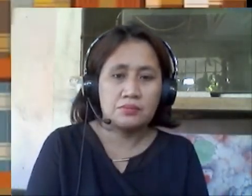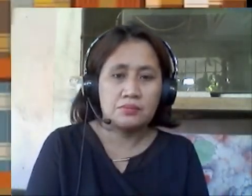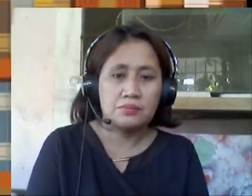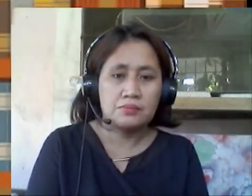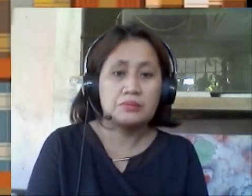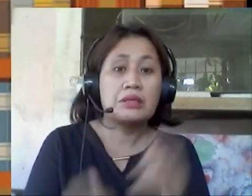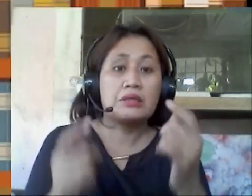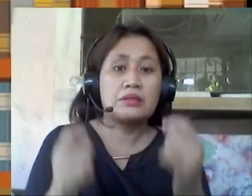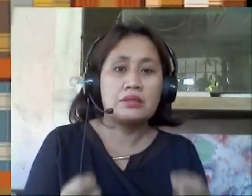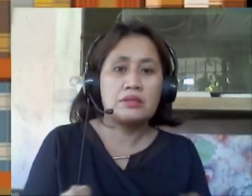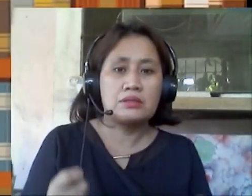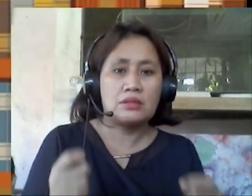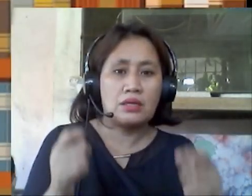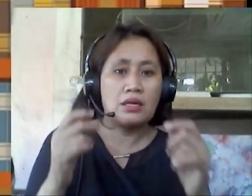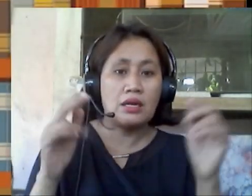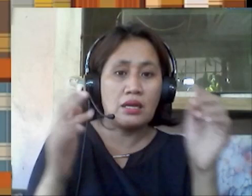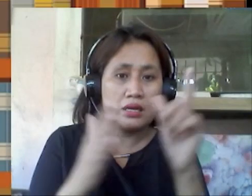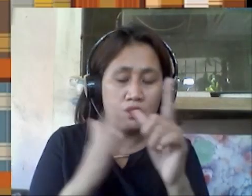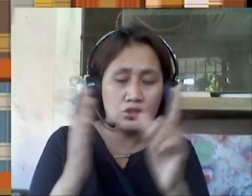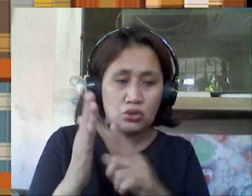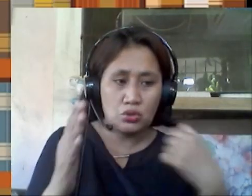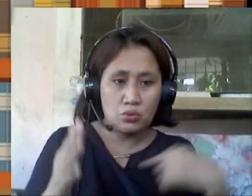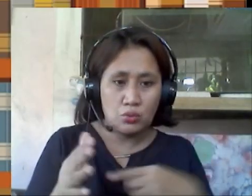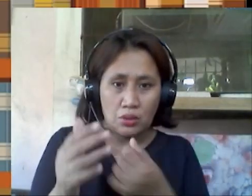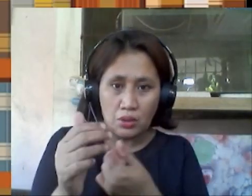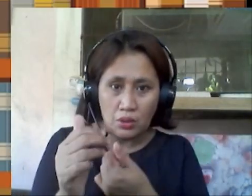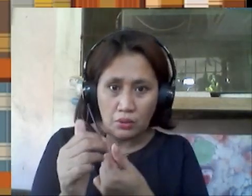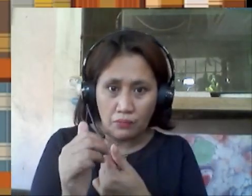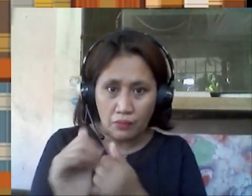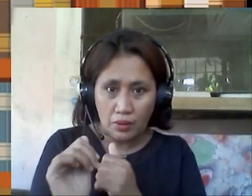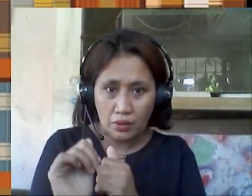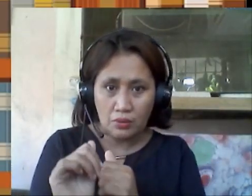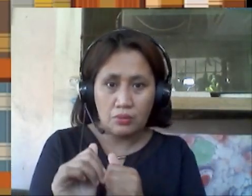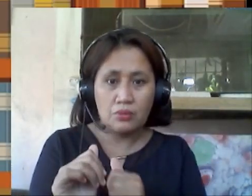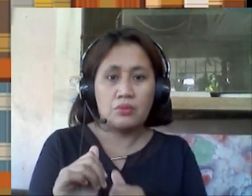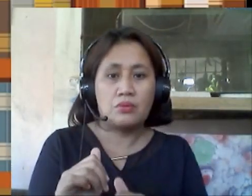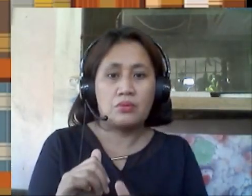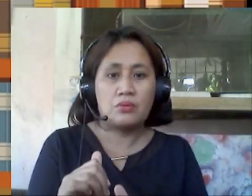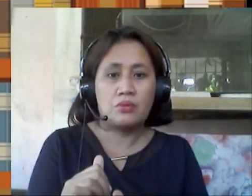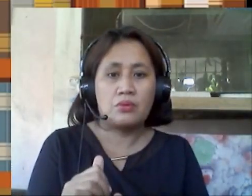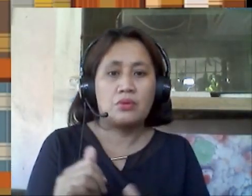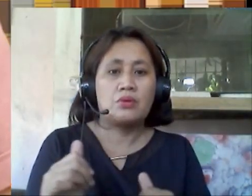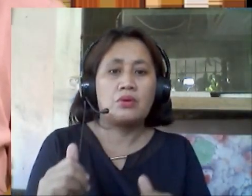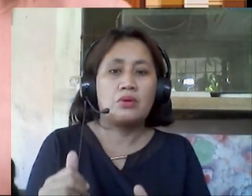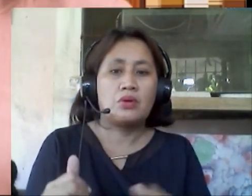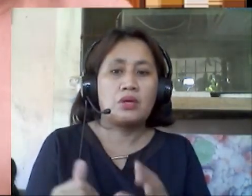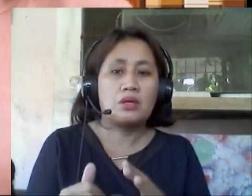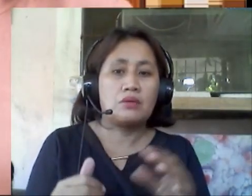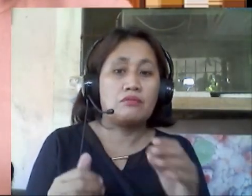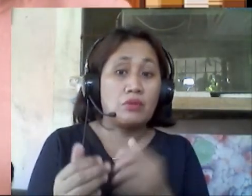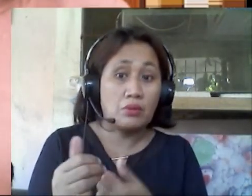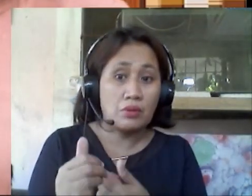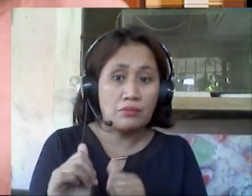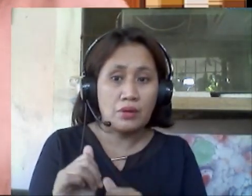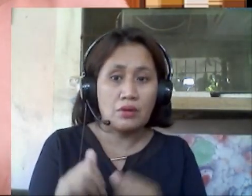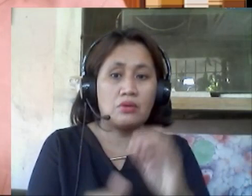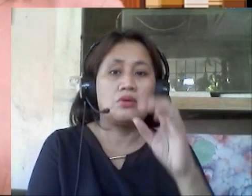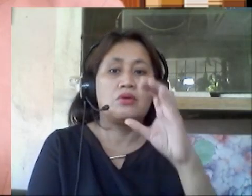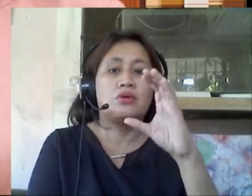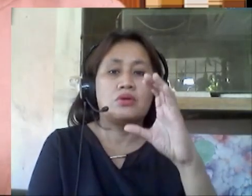In this episode, we will follow the bibliography annotation standard specified in the Chicago Manual of